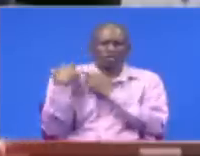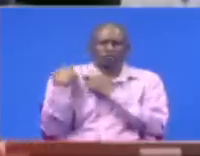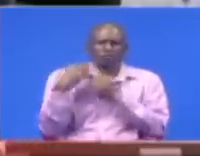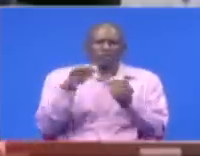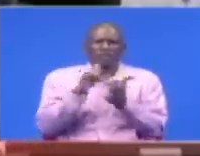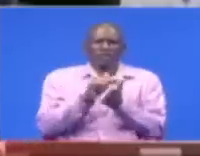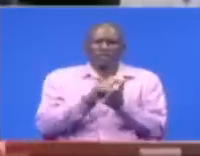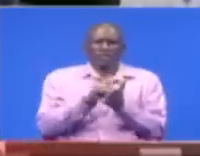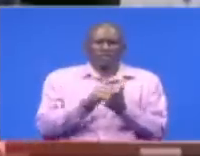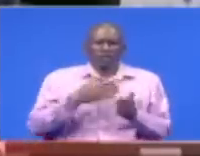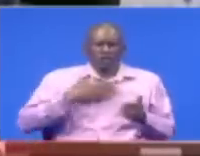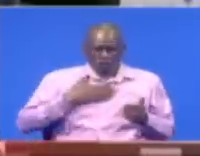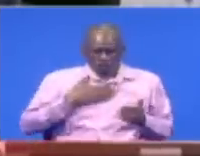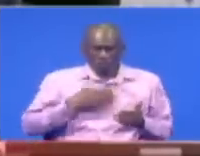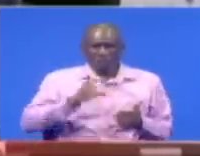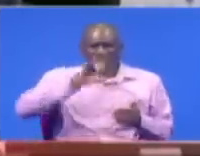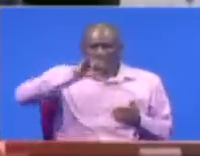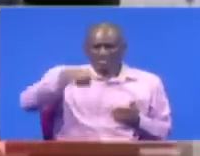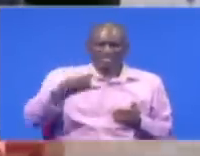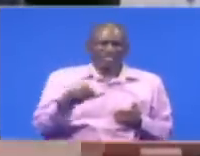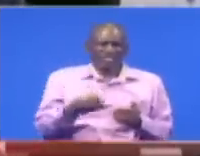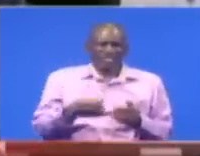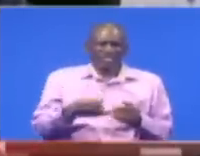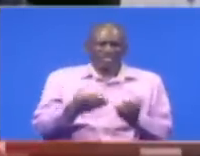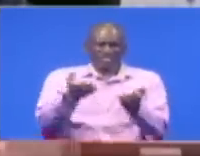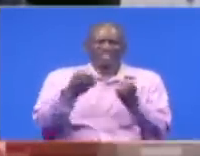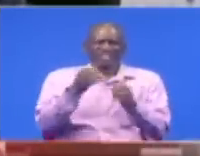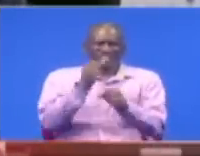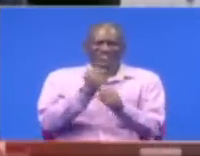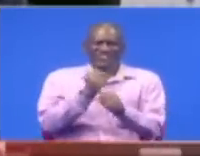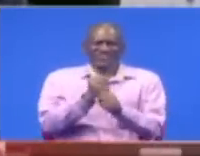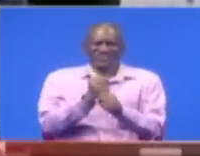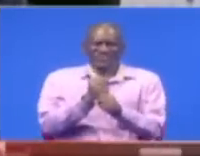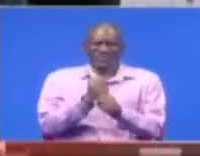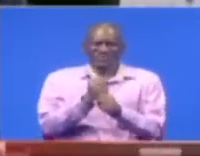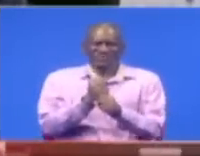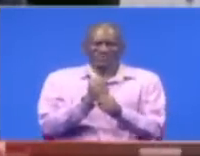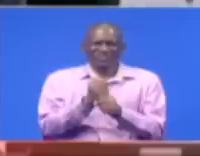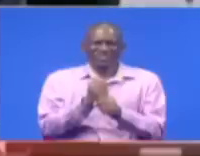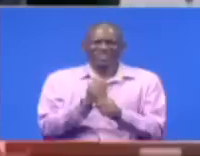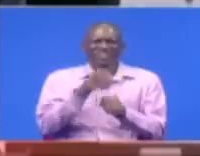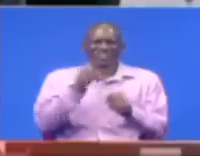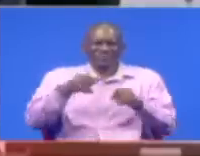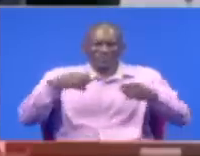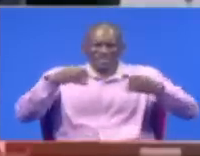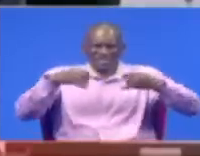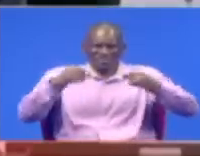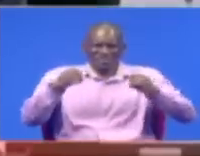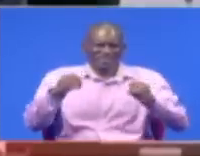the Honorable the Chief Justice is required to execute.